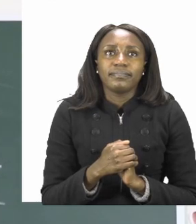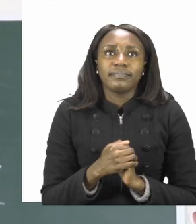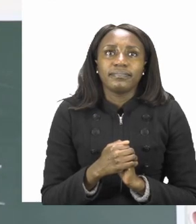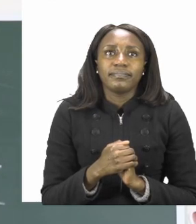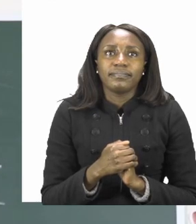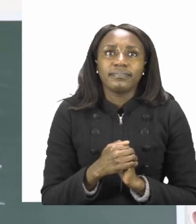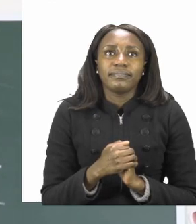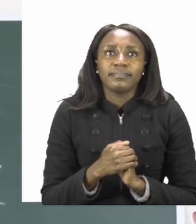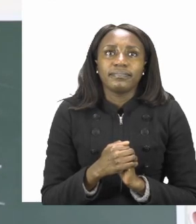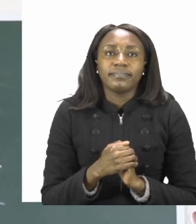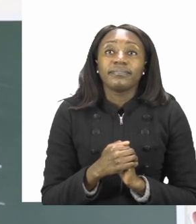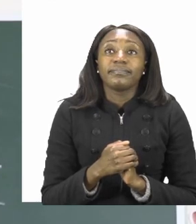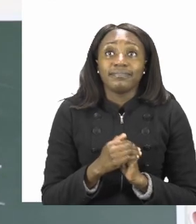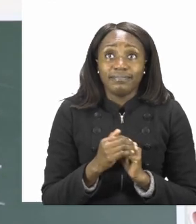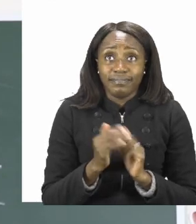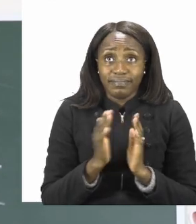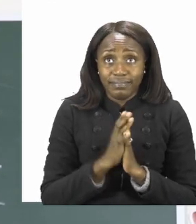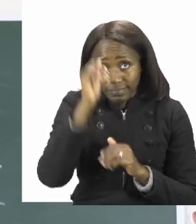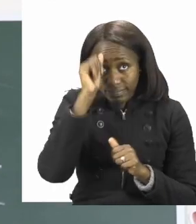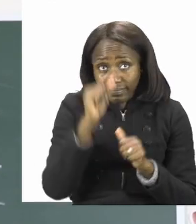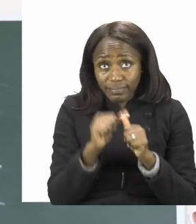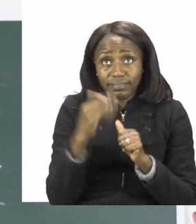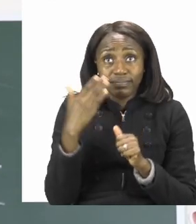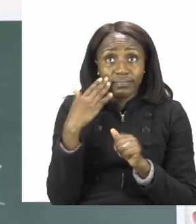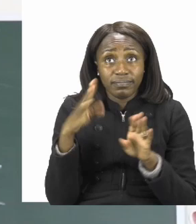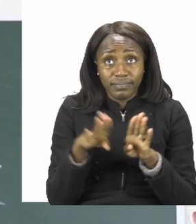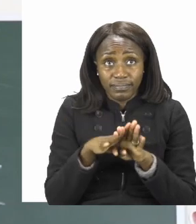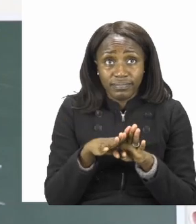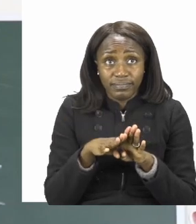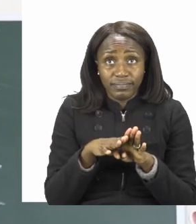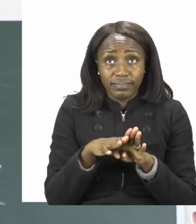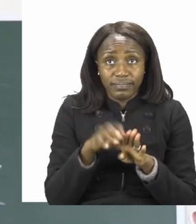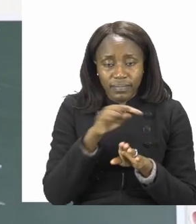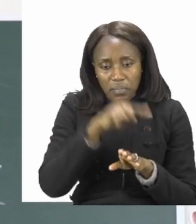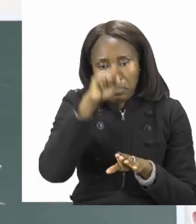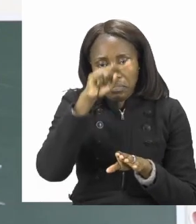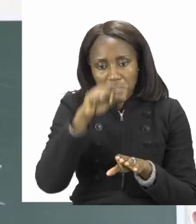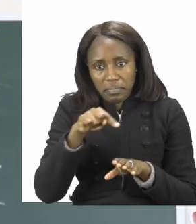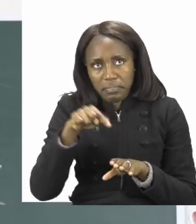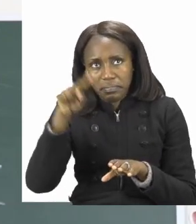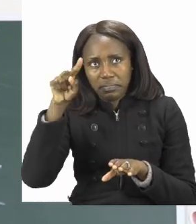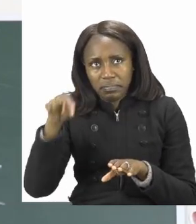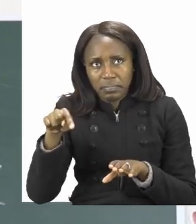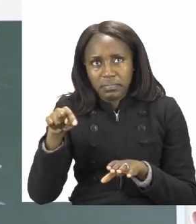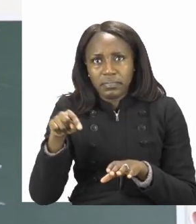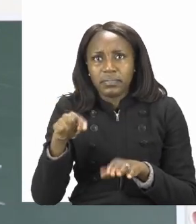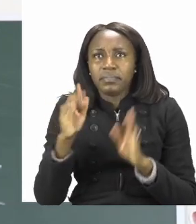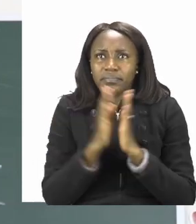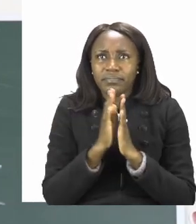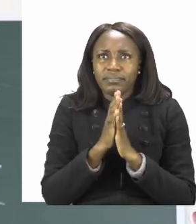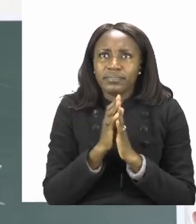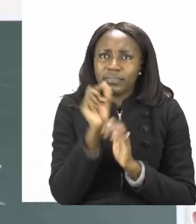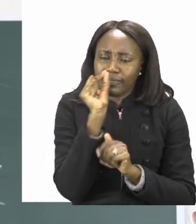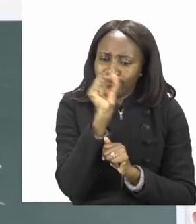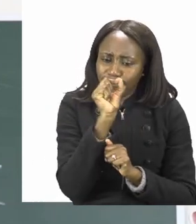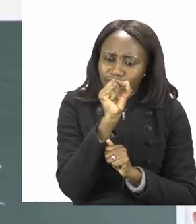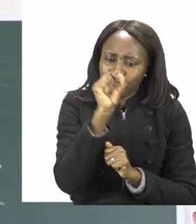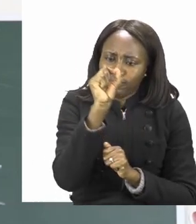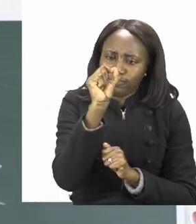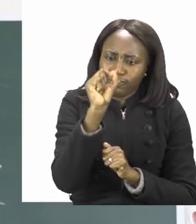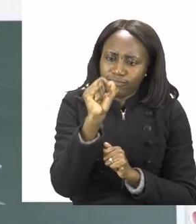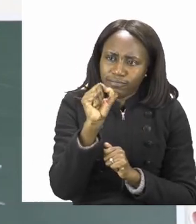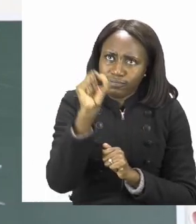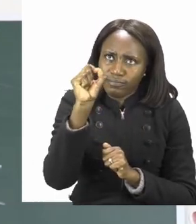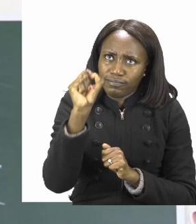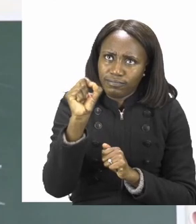So remember, when you're doing a pattern, the most important thing is that you do not lift up your pencil.